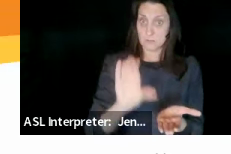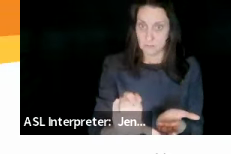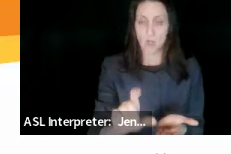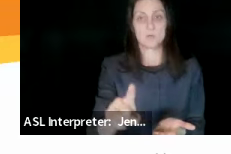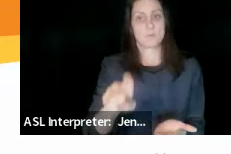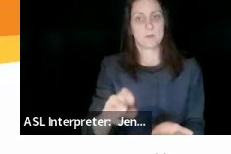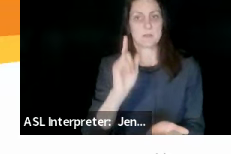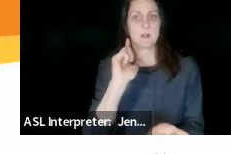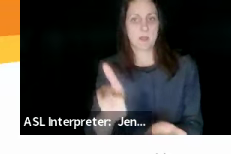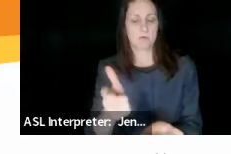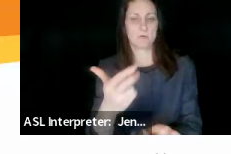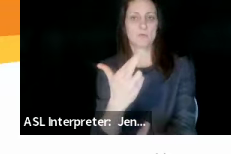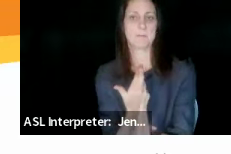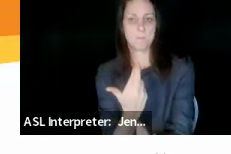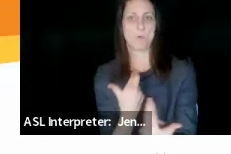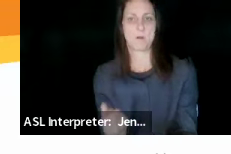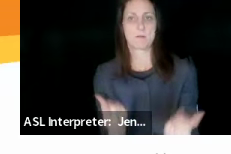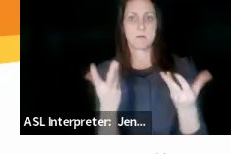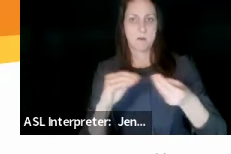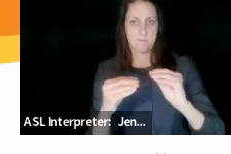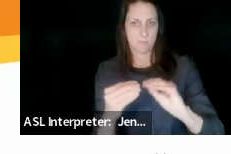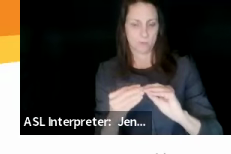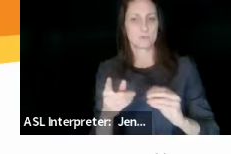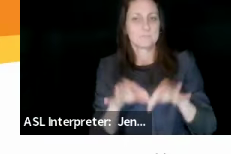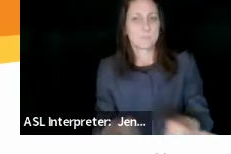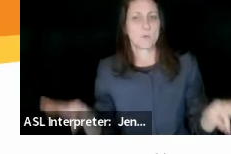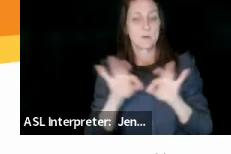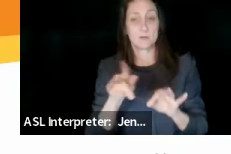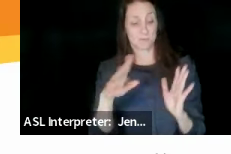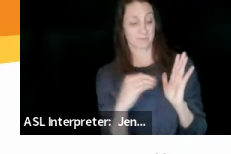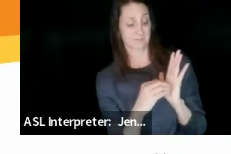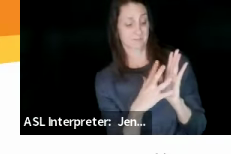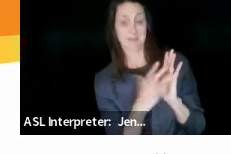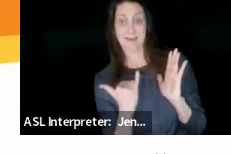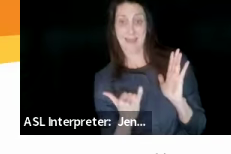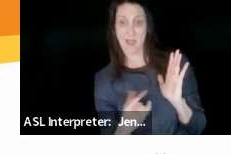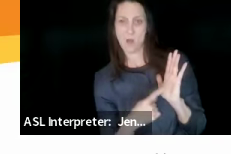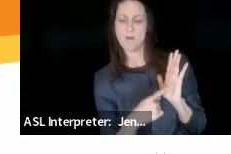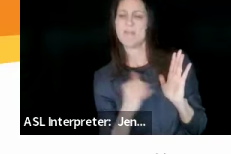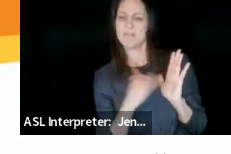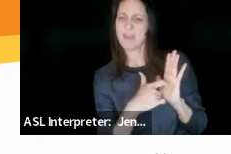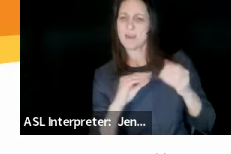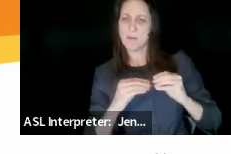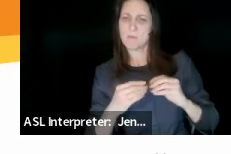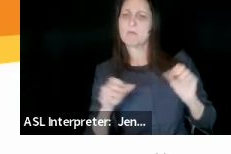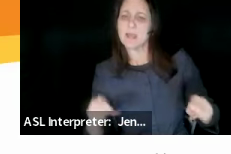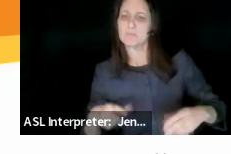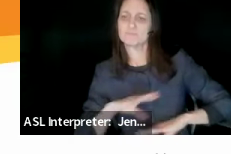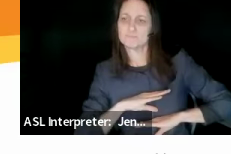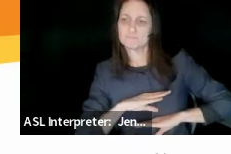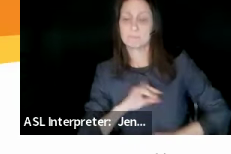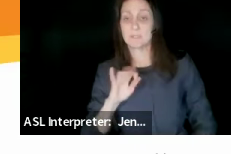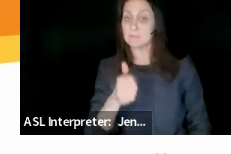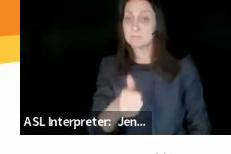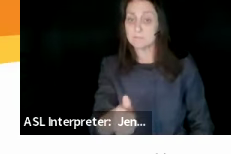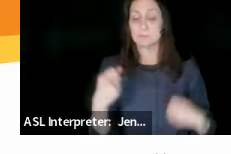it's important that they are achievable and well thought out. So for example, if you are, let's say, a YMCA or a gym, it